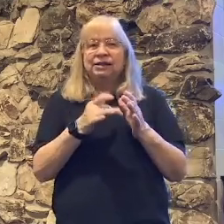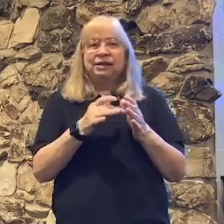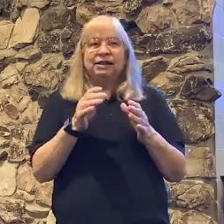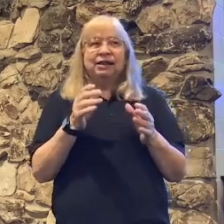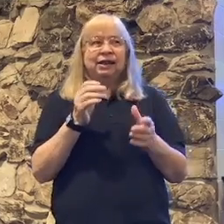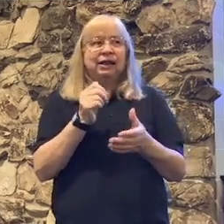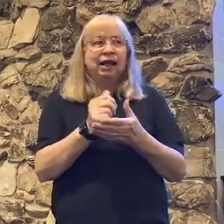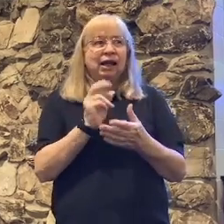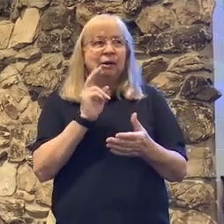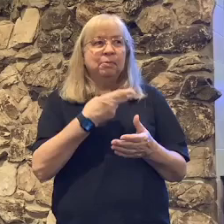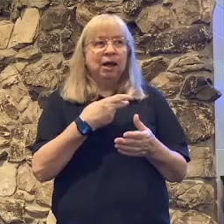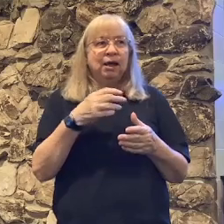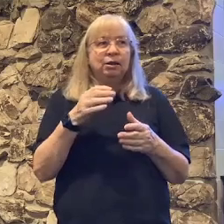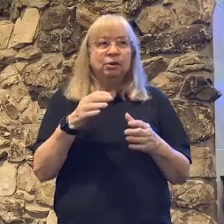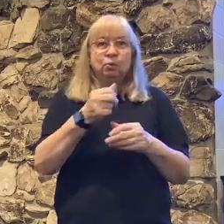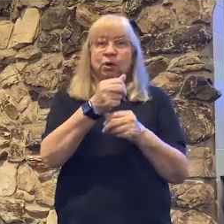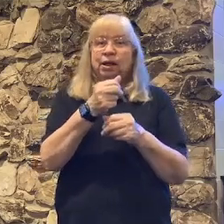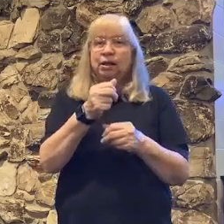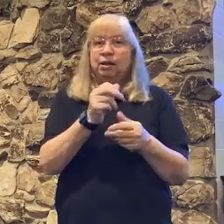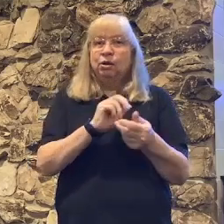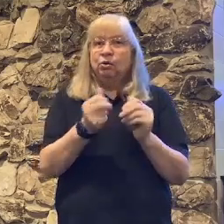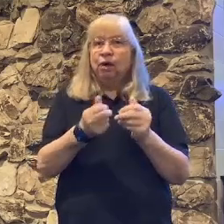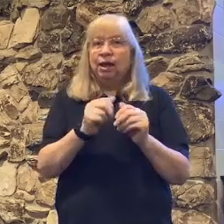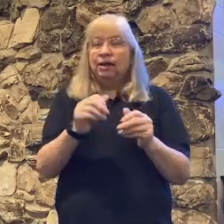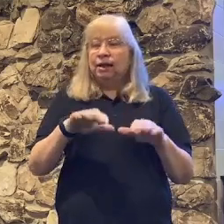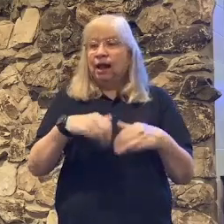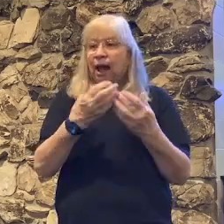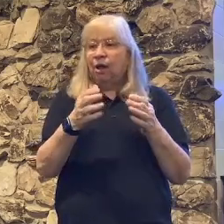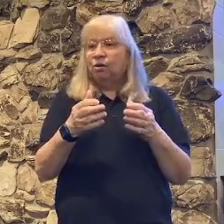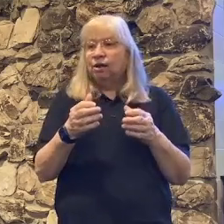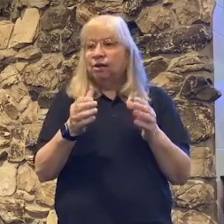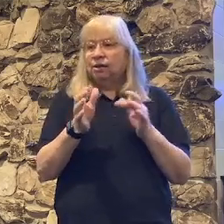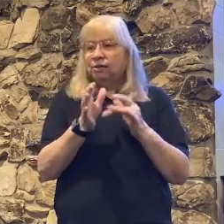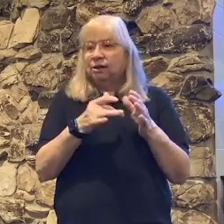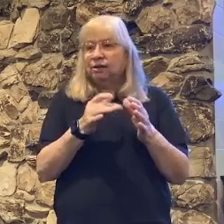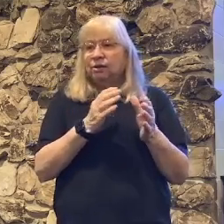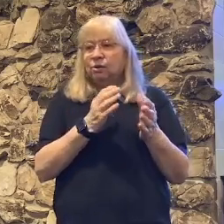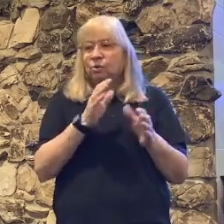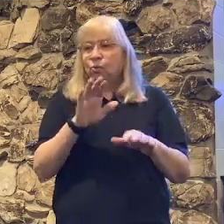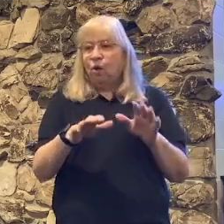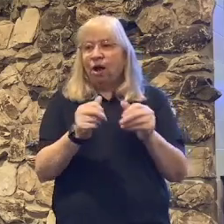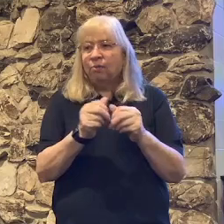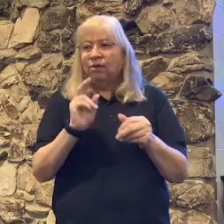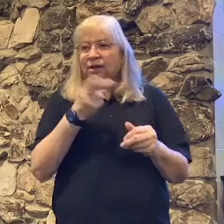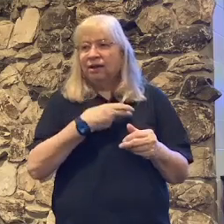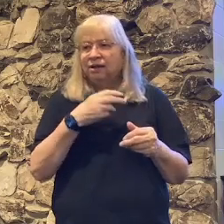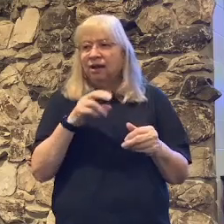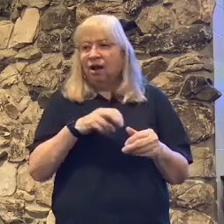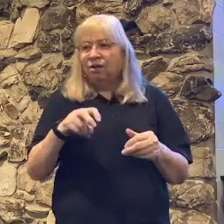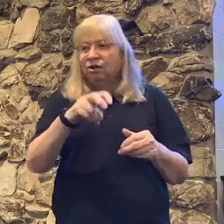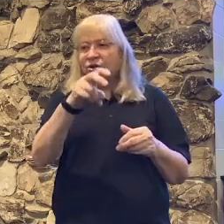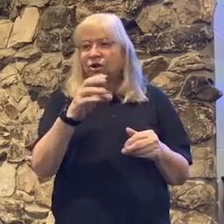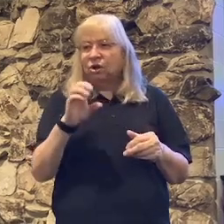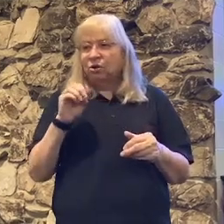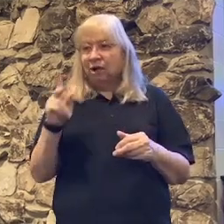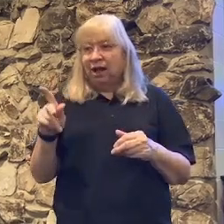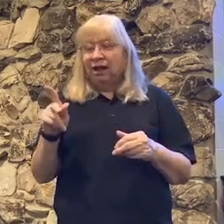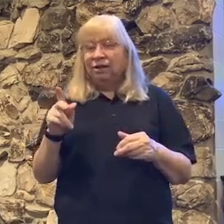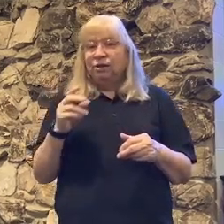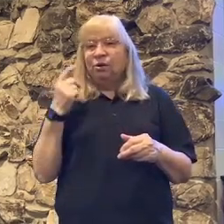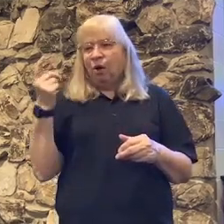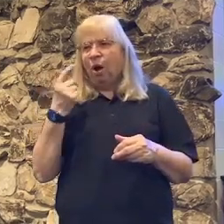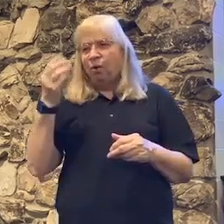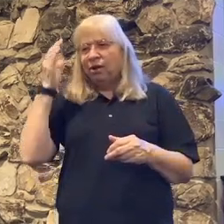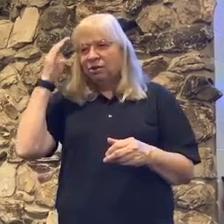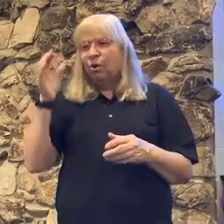race? Okay? And how does Jesus walk with us on the journey? Okay? So you always know that